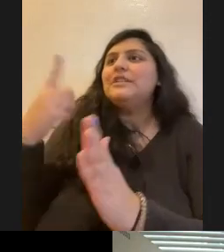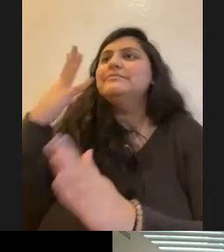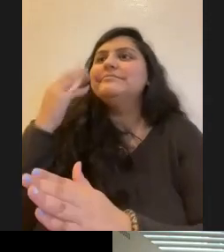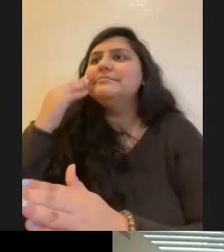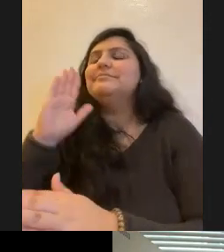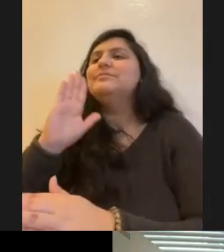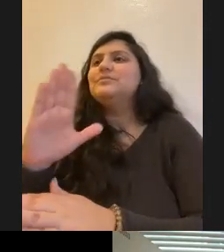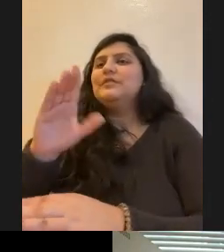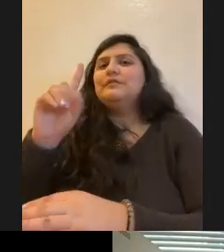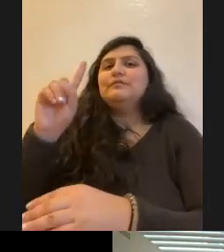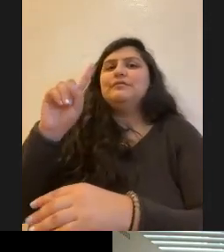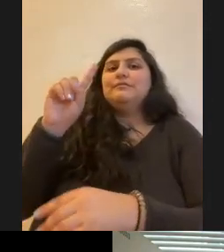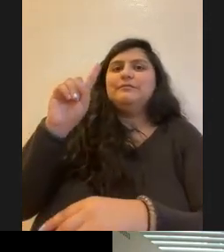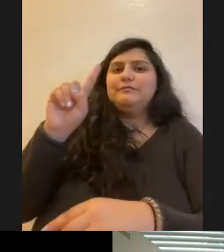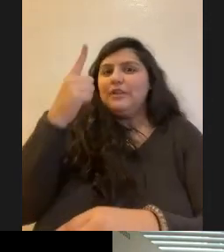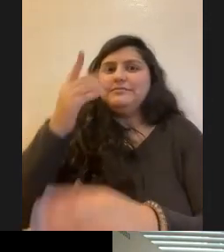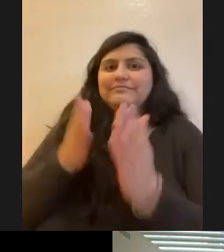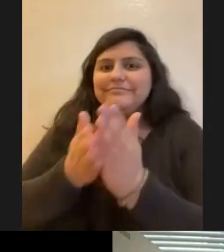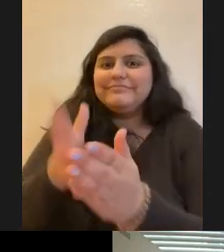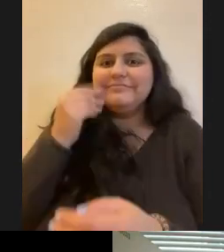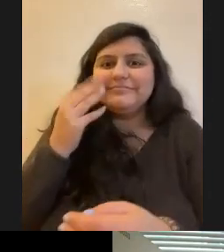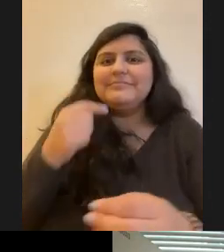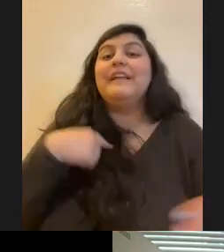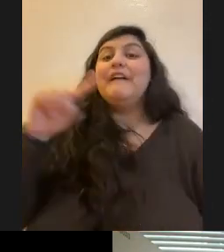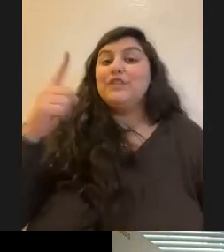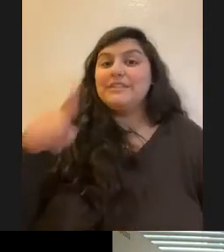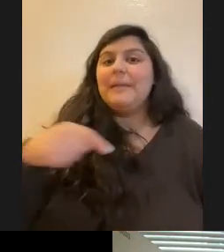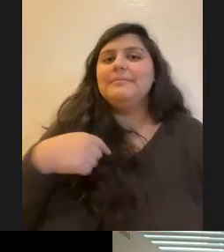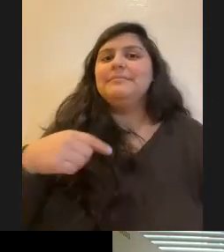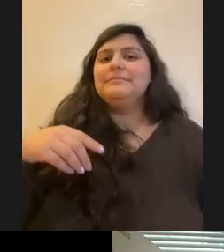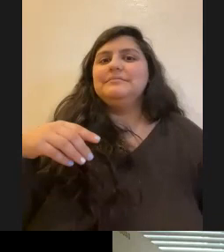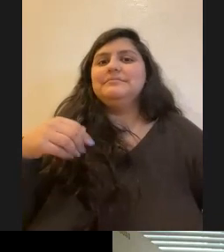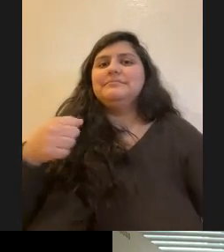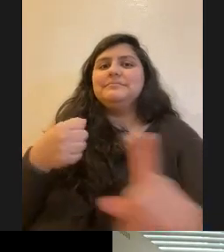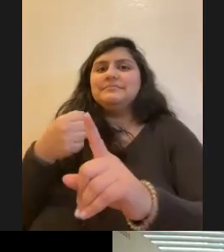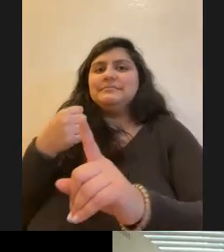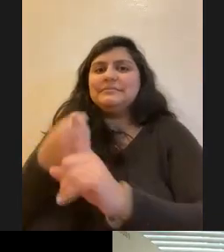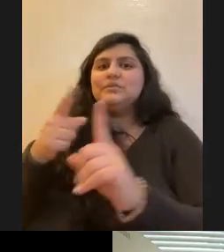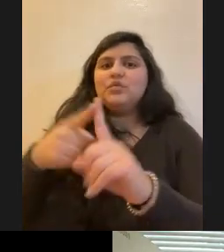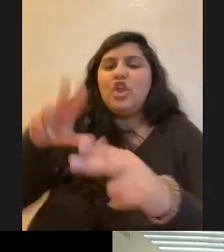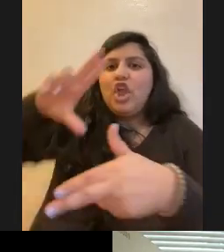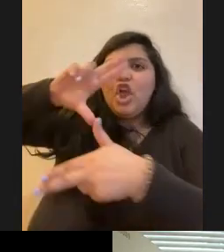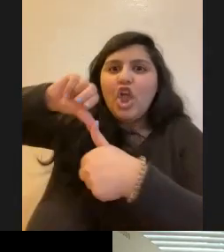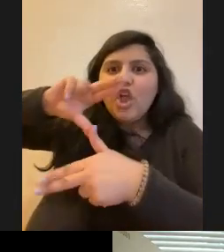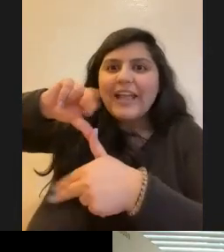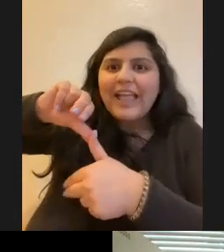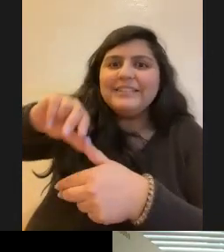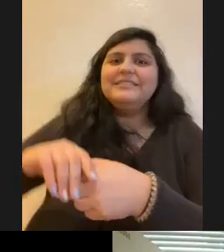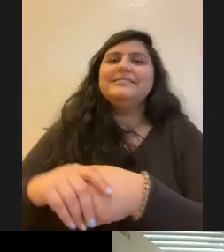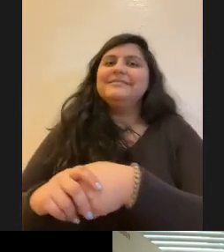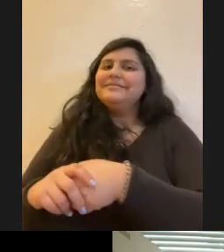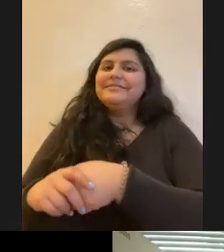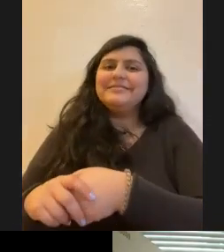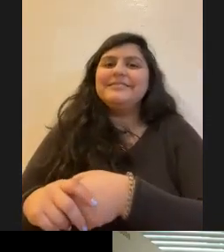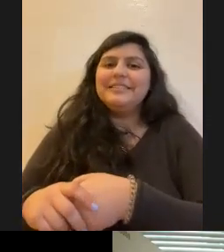down. I particularly, when my first trip down, I hit it into like a hurricane essentially. And we